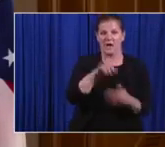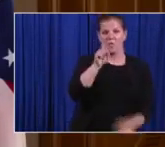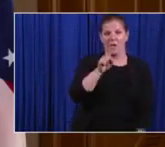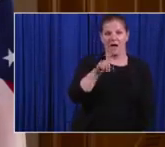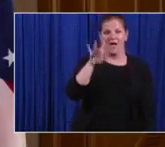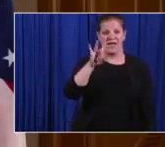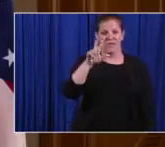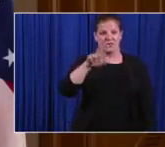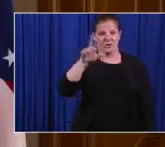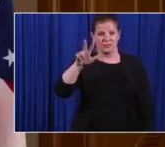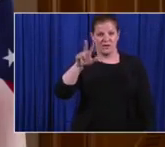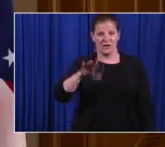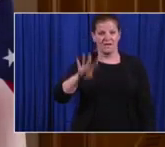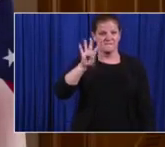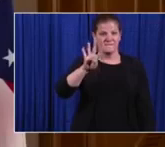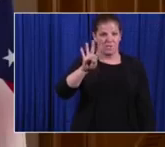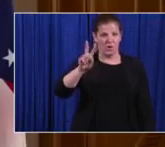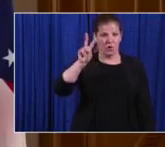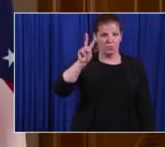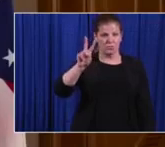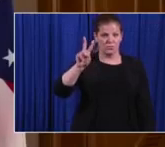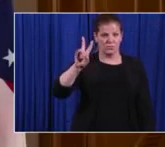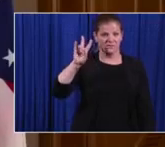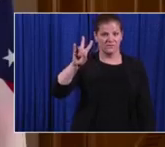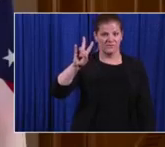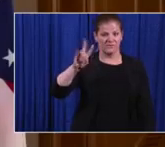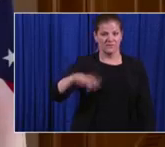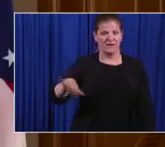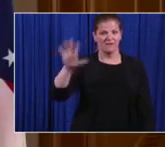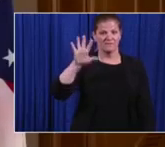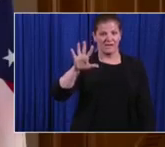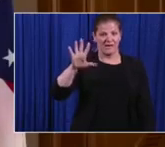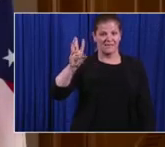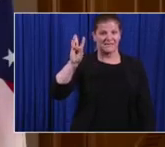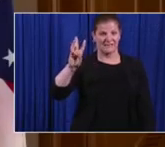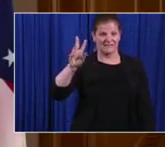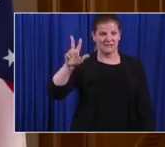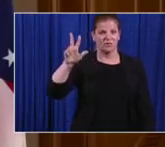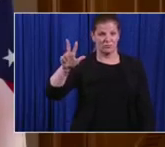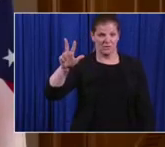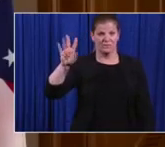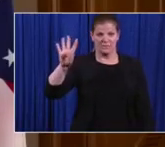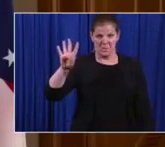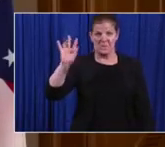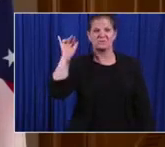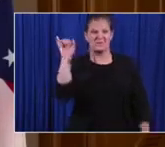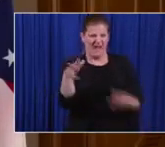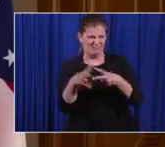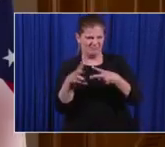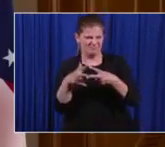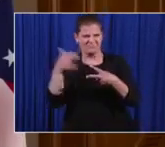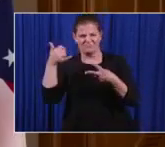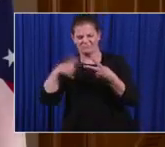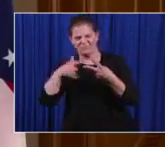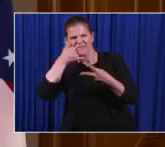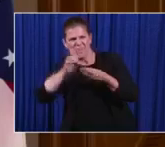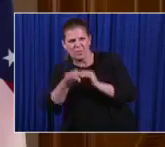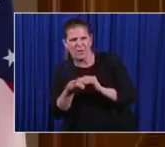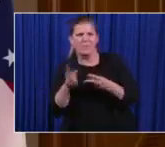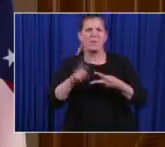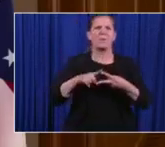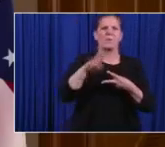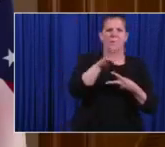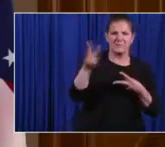1-833-4-ASK-ODH. Registration will take place. So again, 2 things that you need to do. One is to get